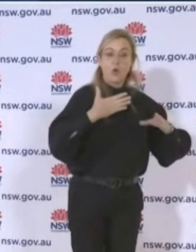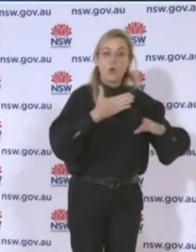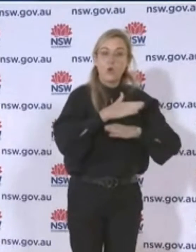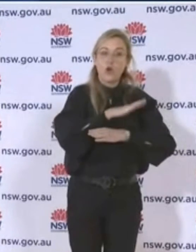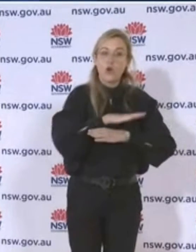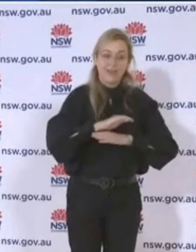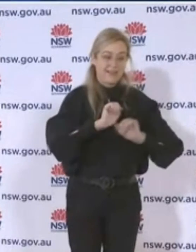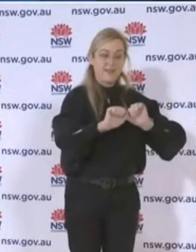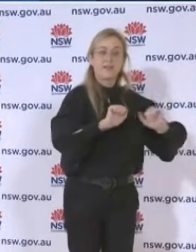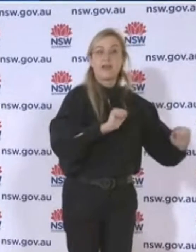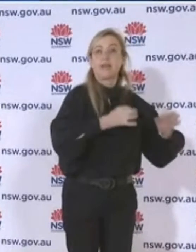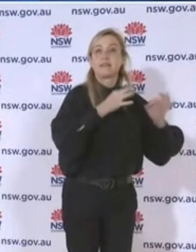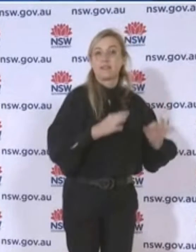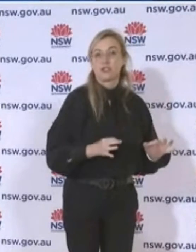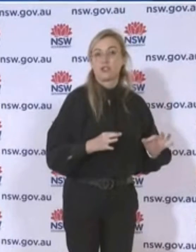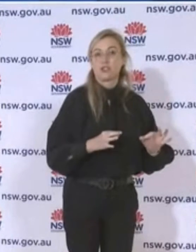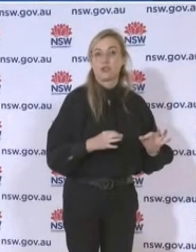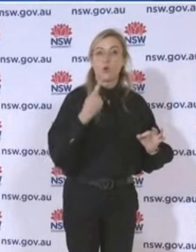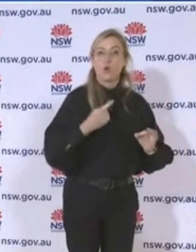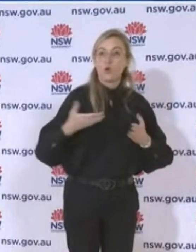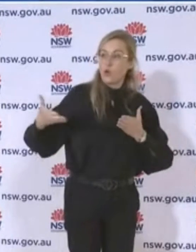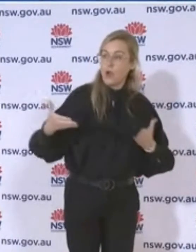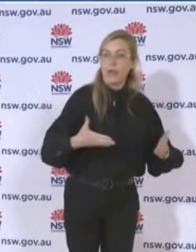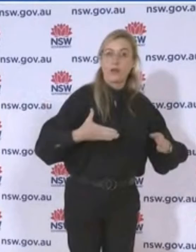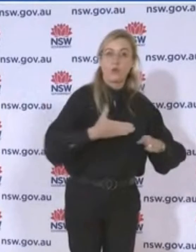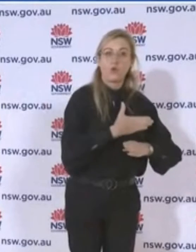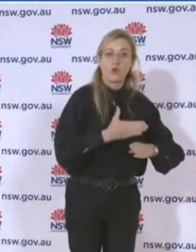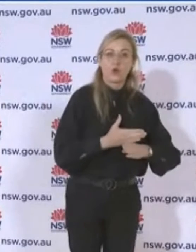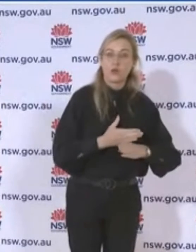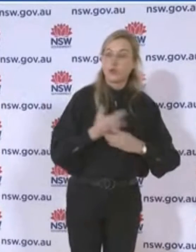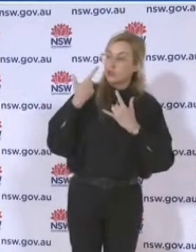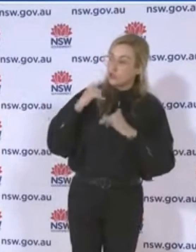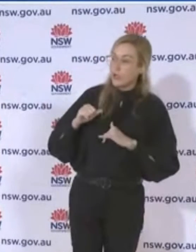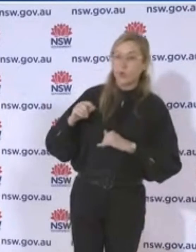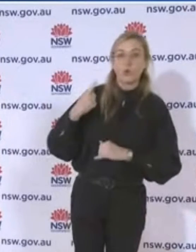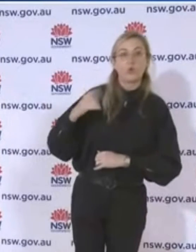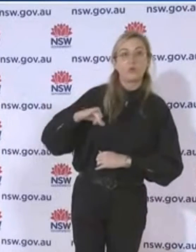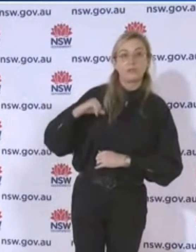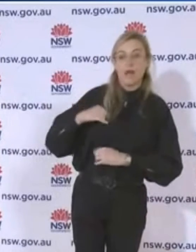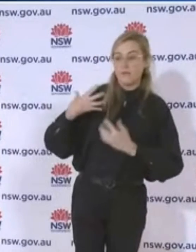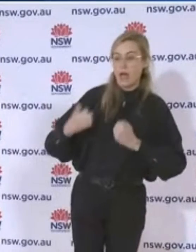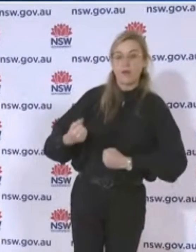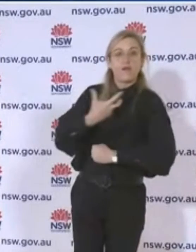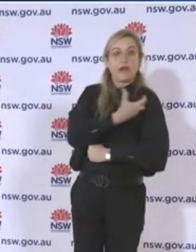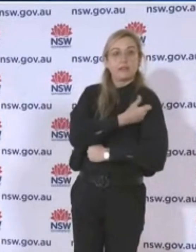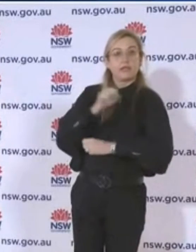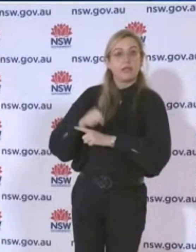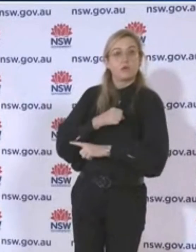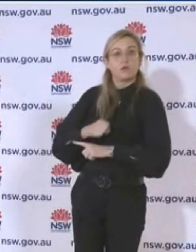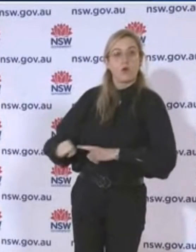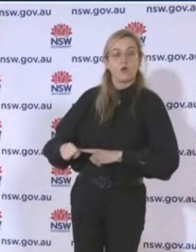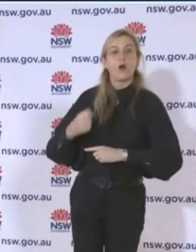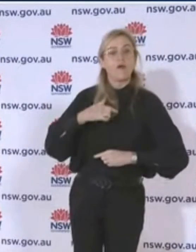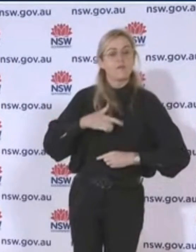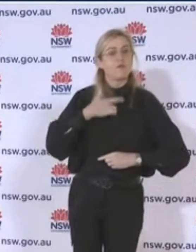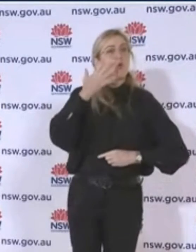own decisions about saying nobody who's unvaccinated is allowed to work for us. And I suspect that once we hit 70% double